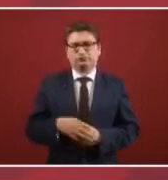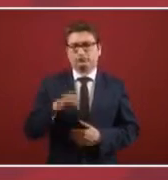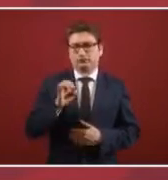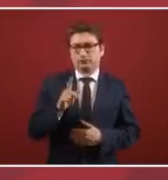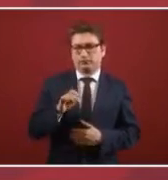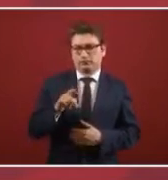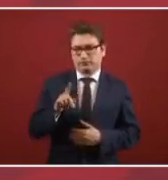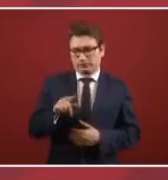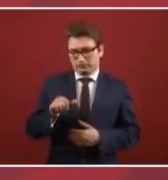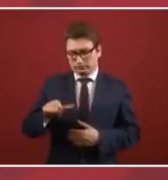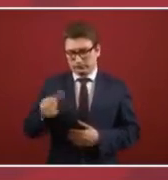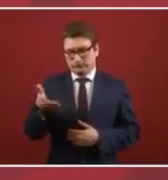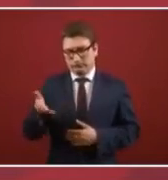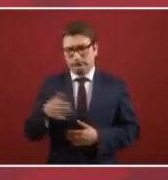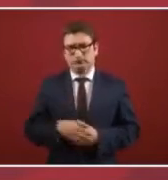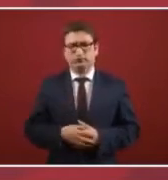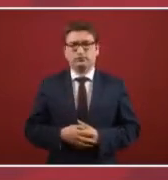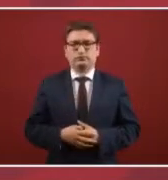Esperanza,